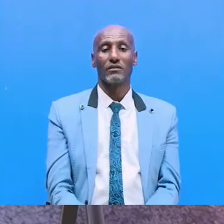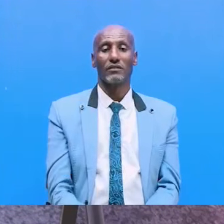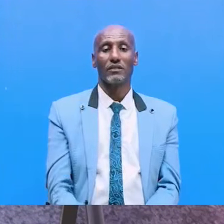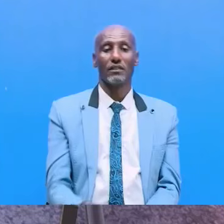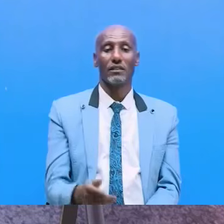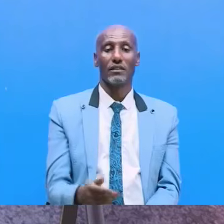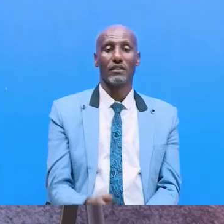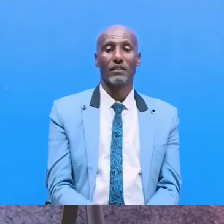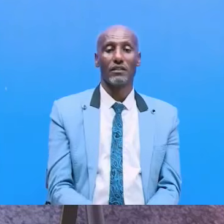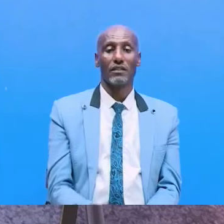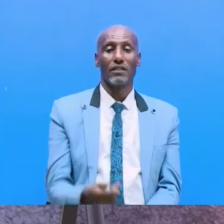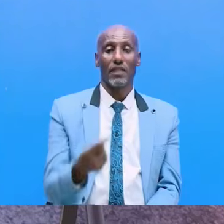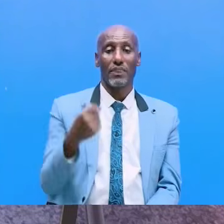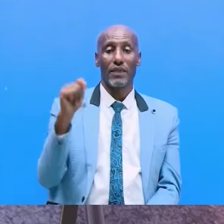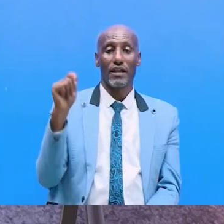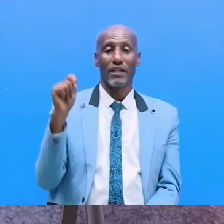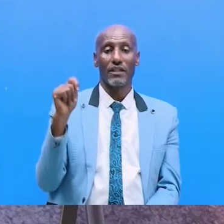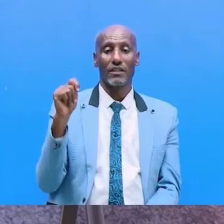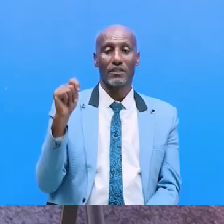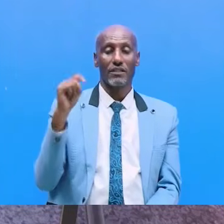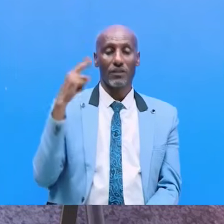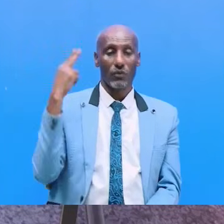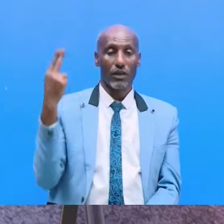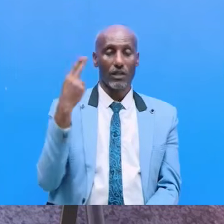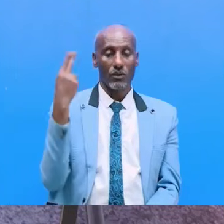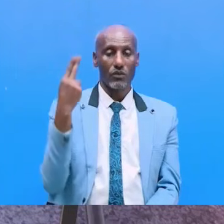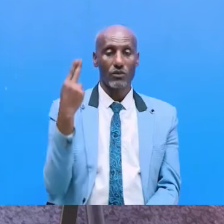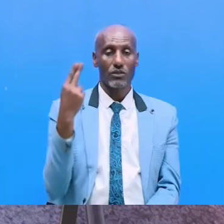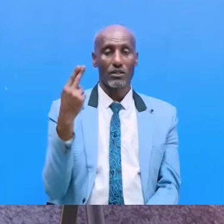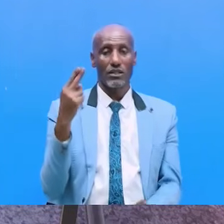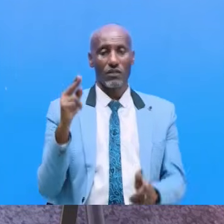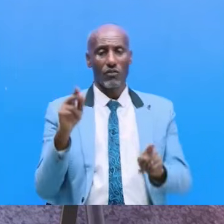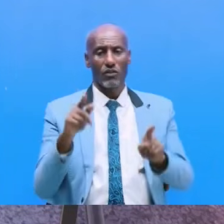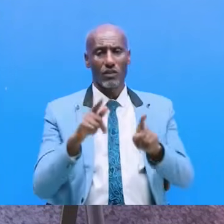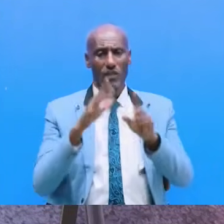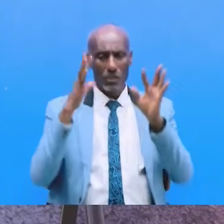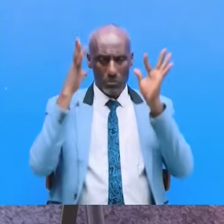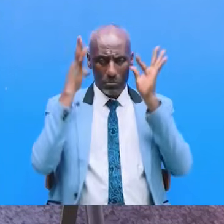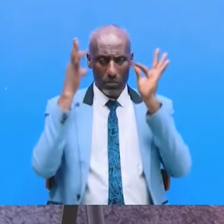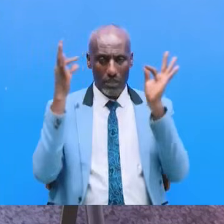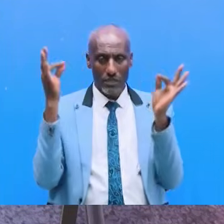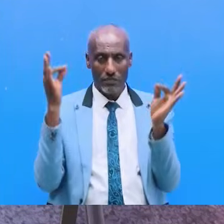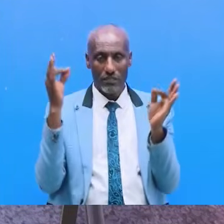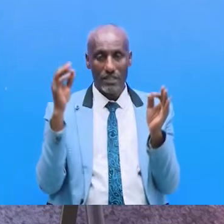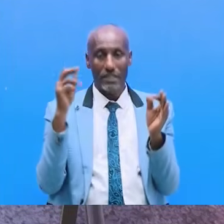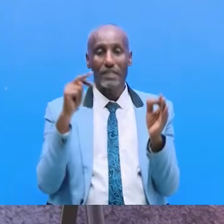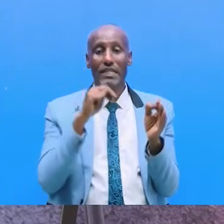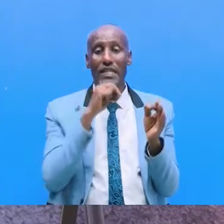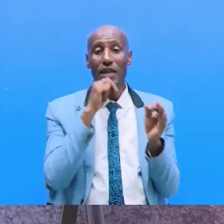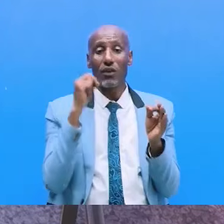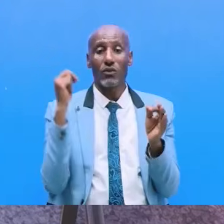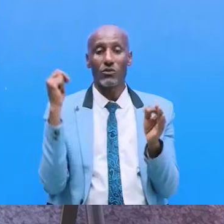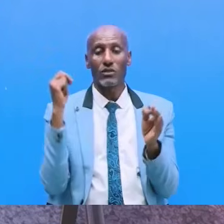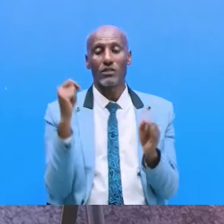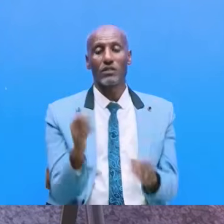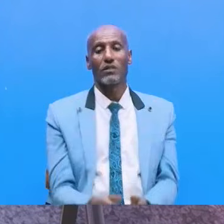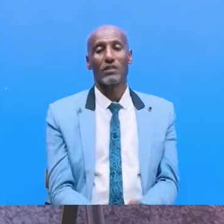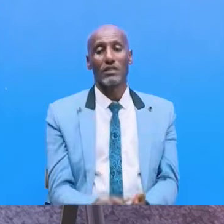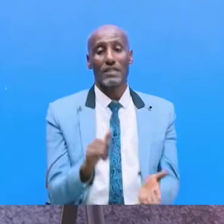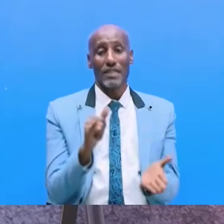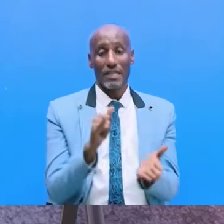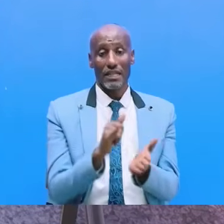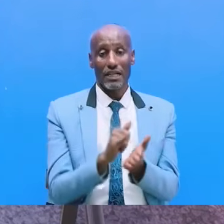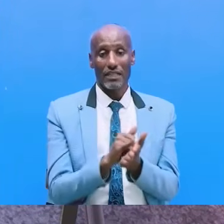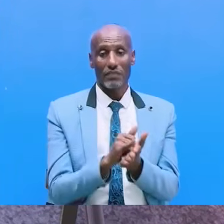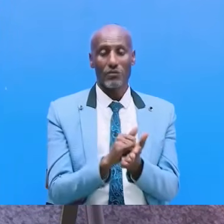about also the. There we can use the very specific nouns. Specific nouns that specific